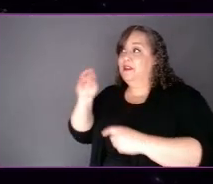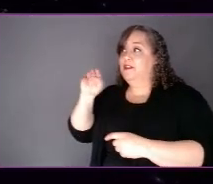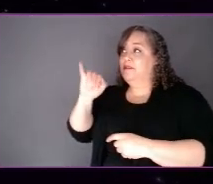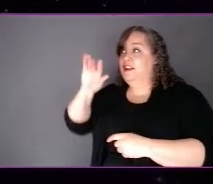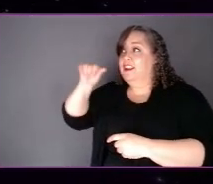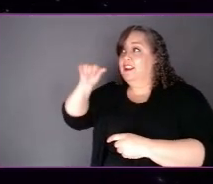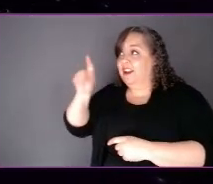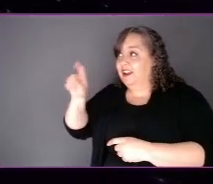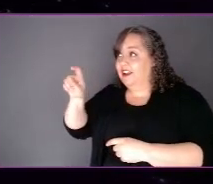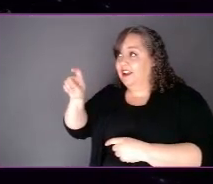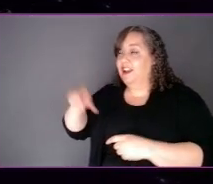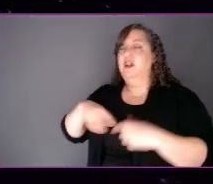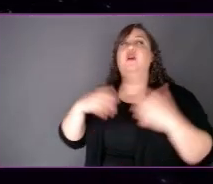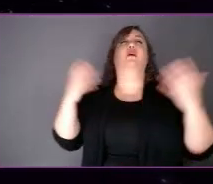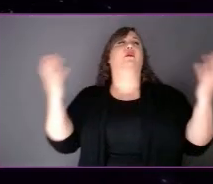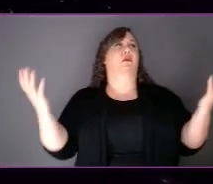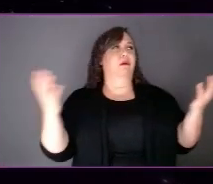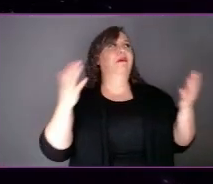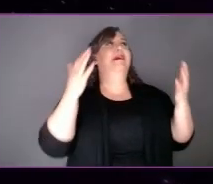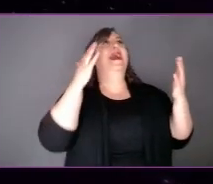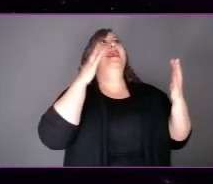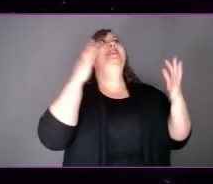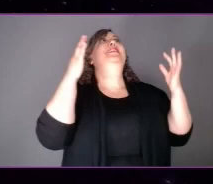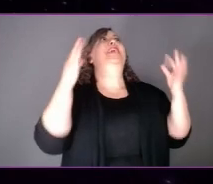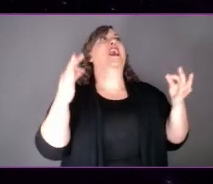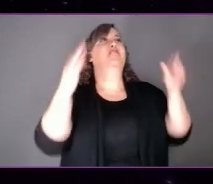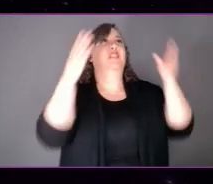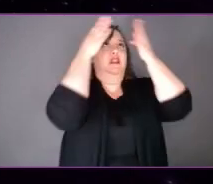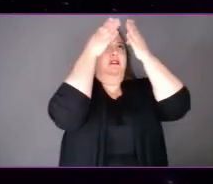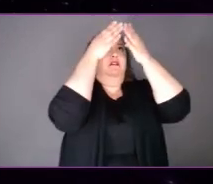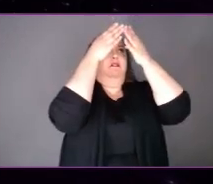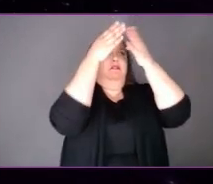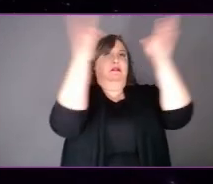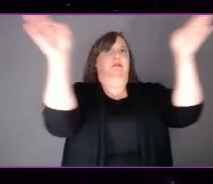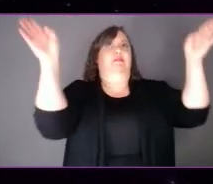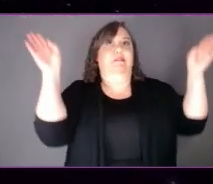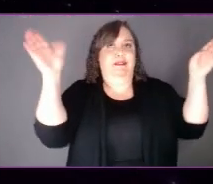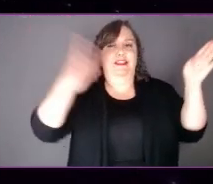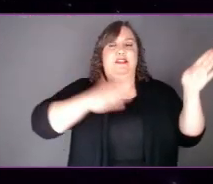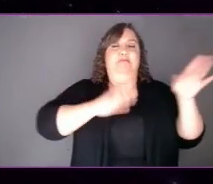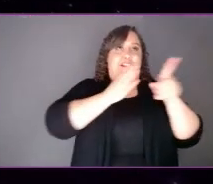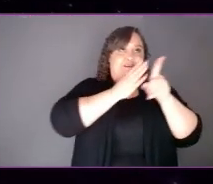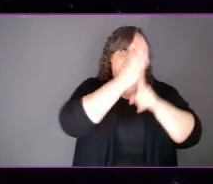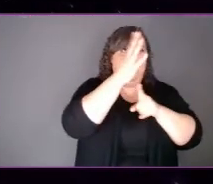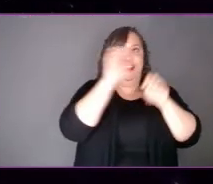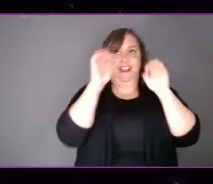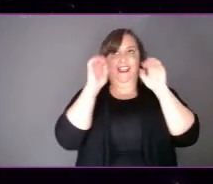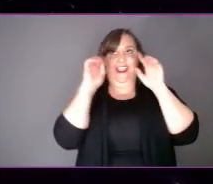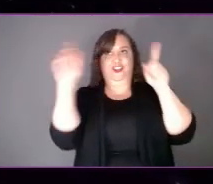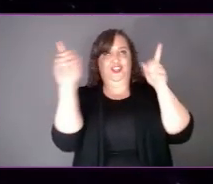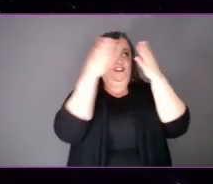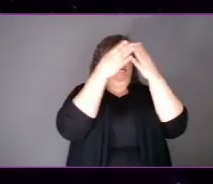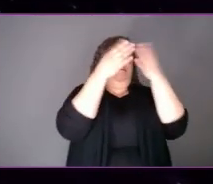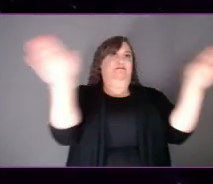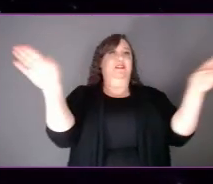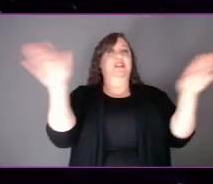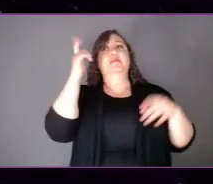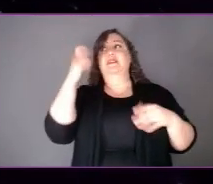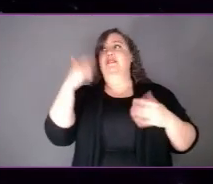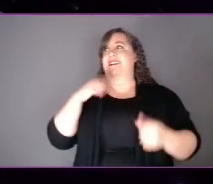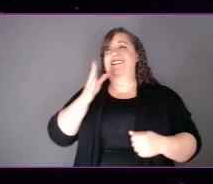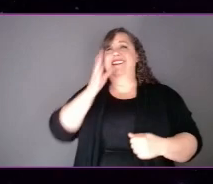So it's definitely broadened my career and educational pathways, because personally, I never thought I would do anything within STEM,